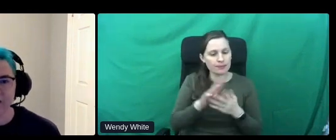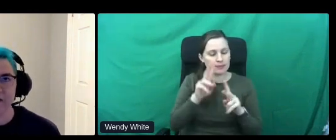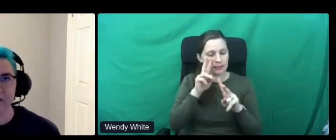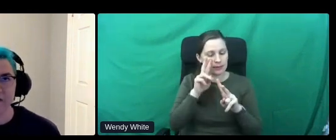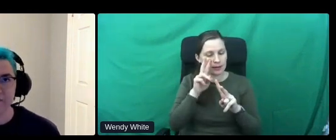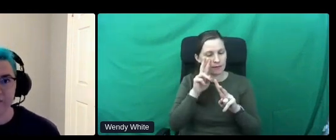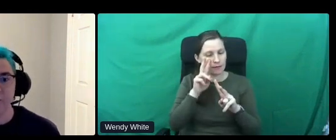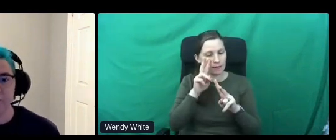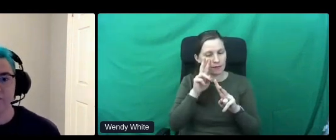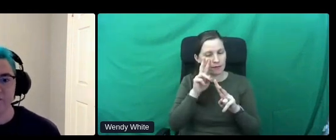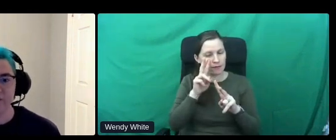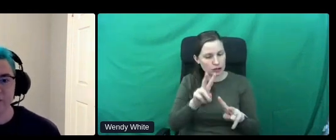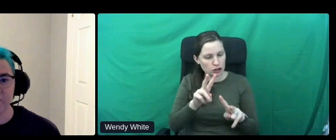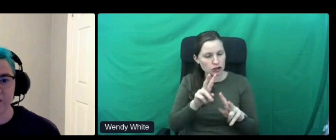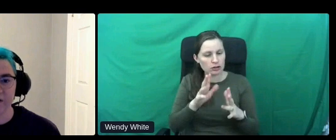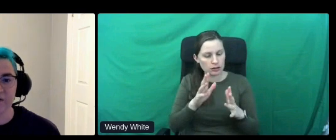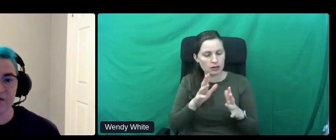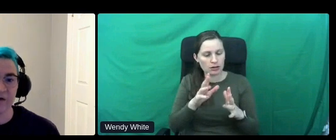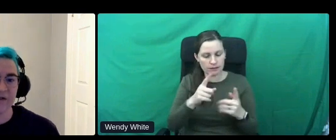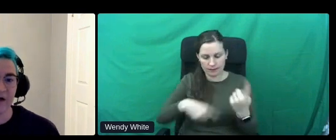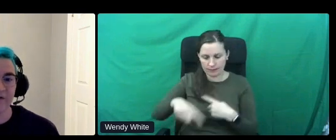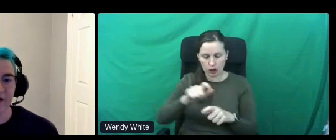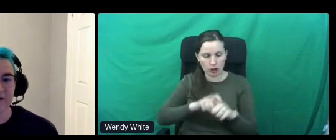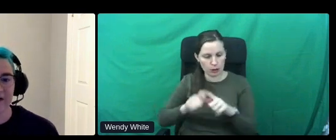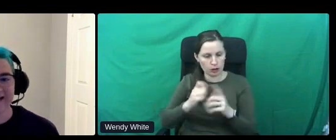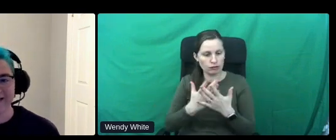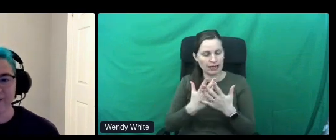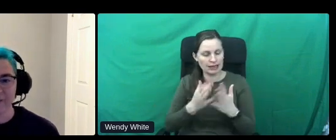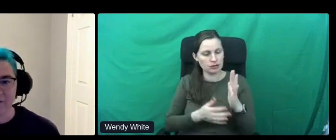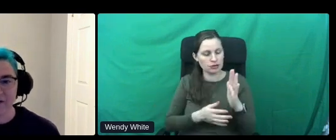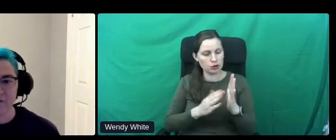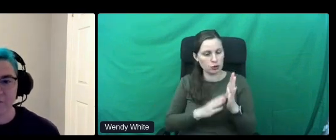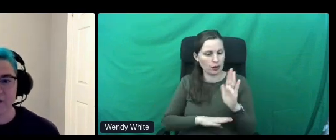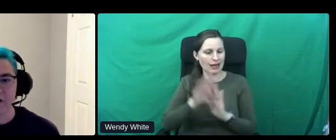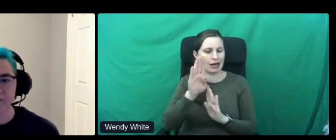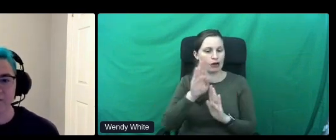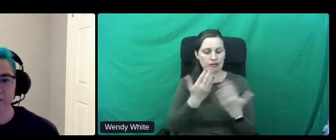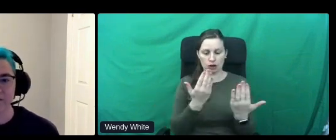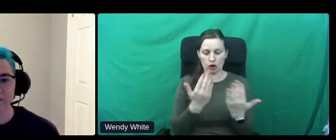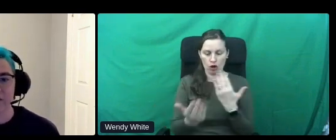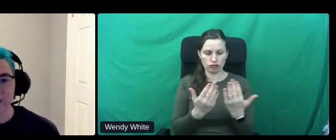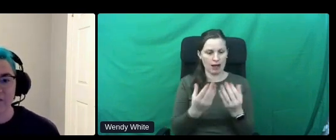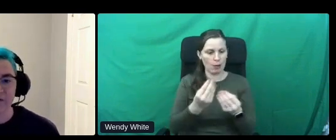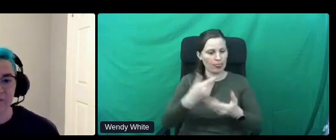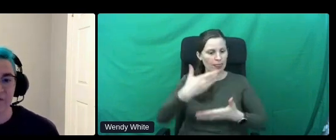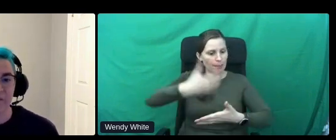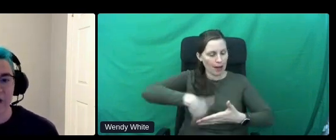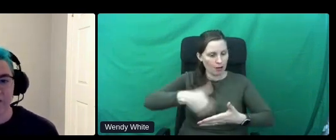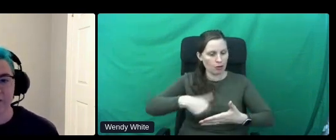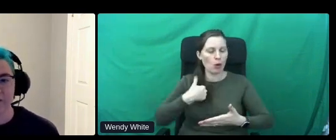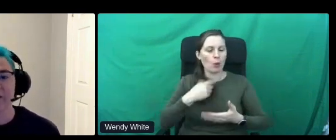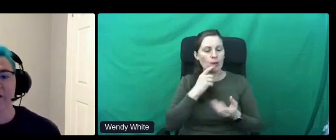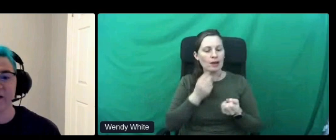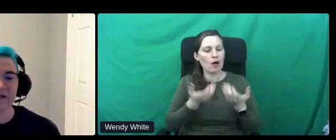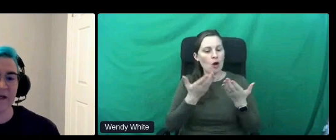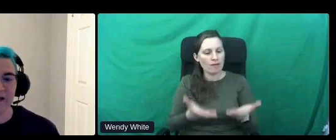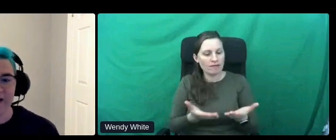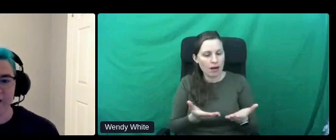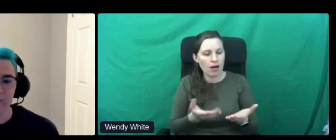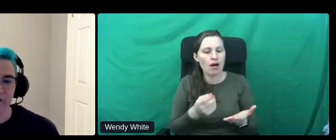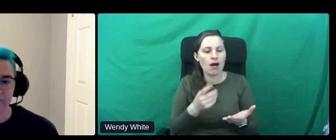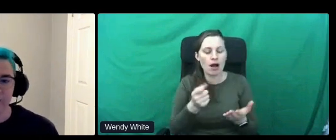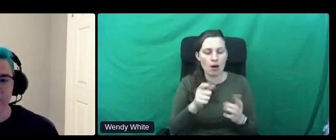something that is very important for the vision community. To increase contrast against the background, we offered this contrast mode that would color things